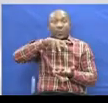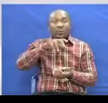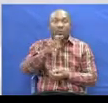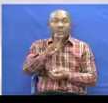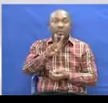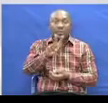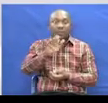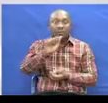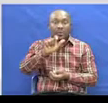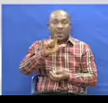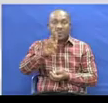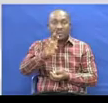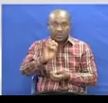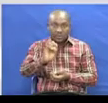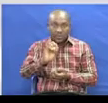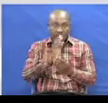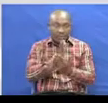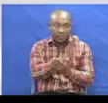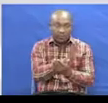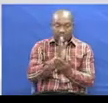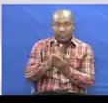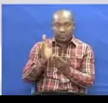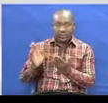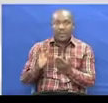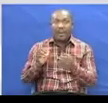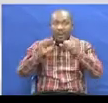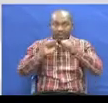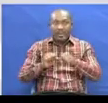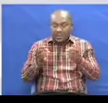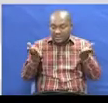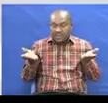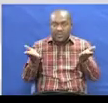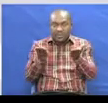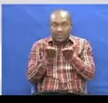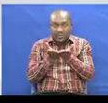these two sides must be equal. So values